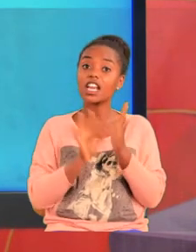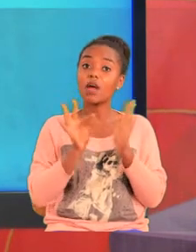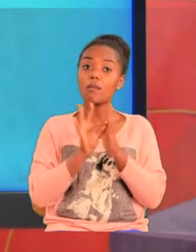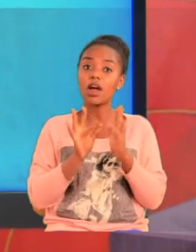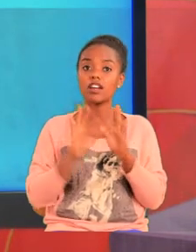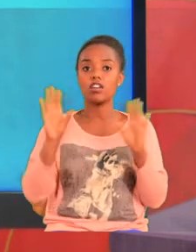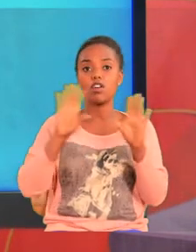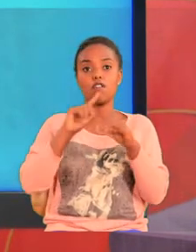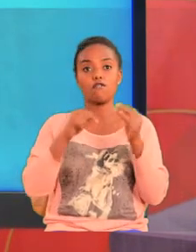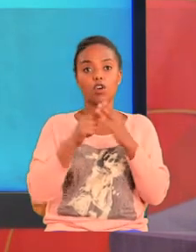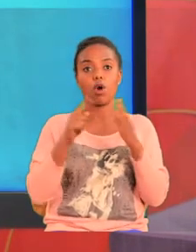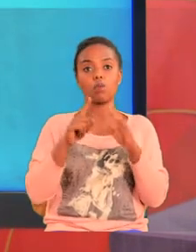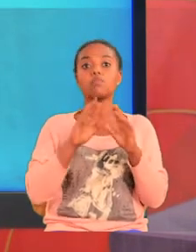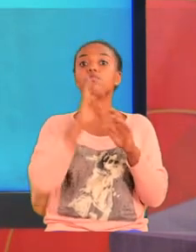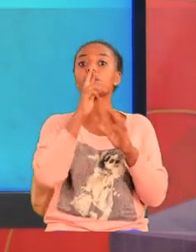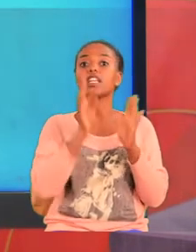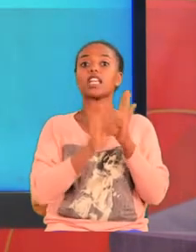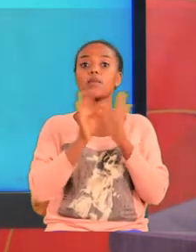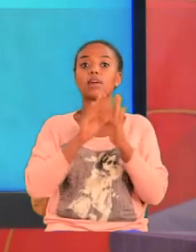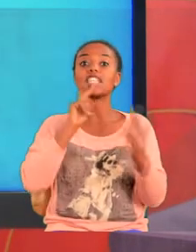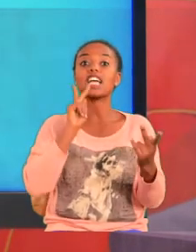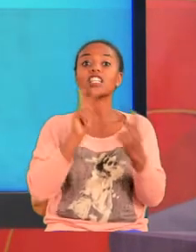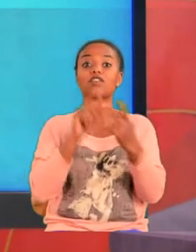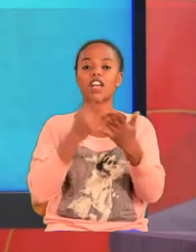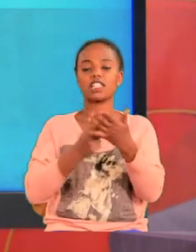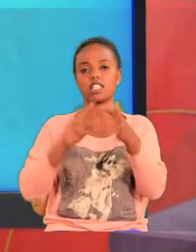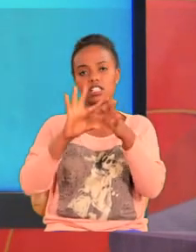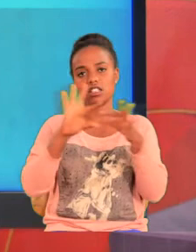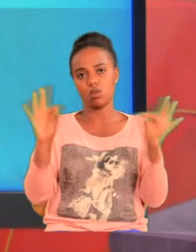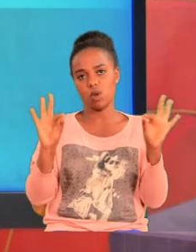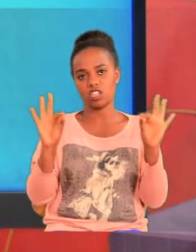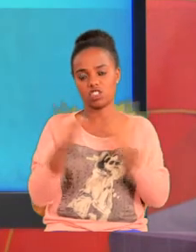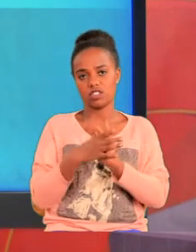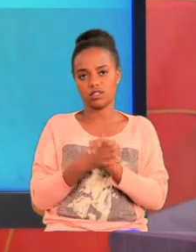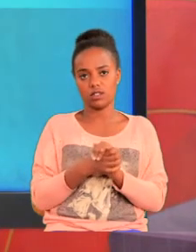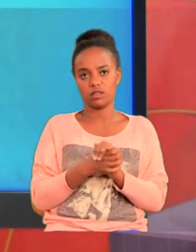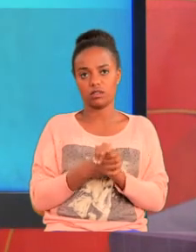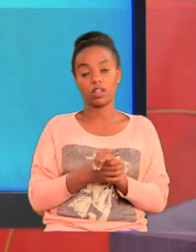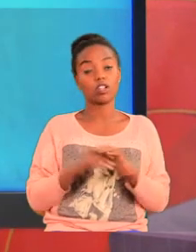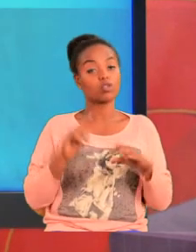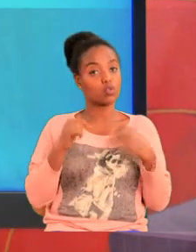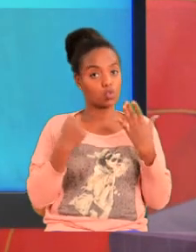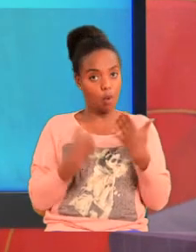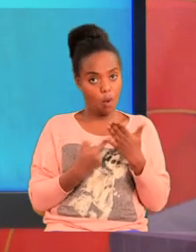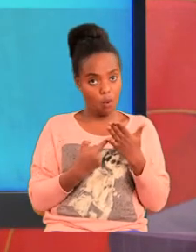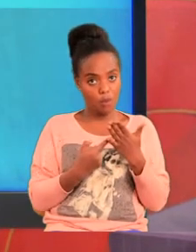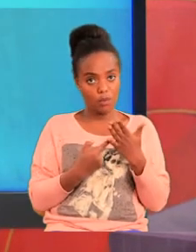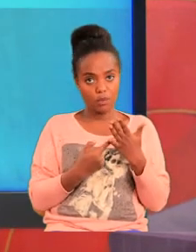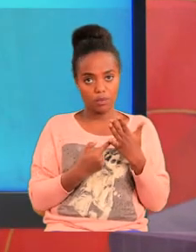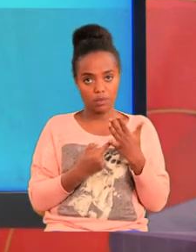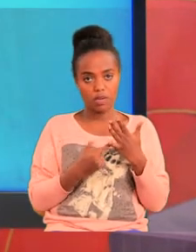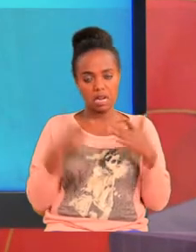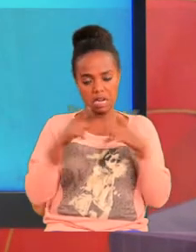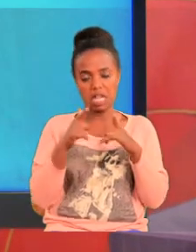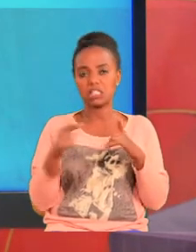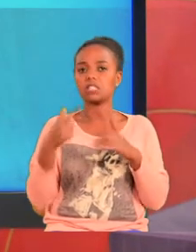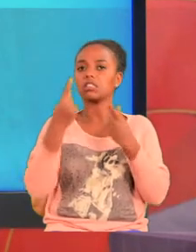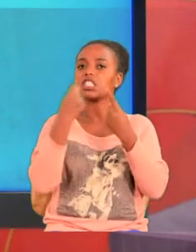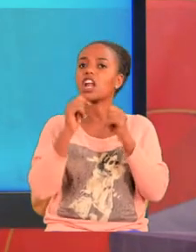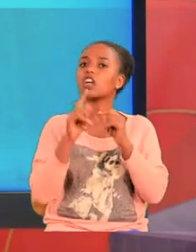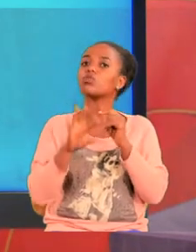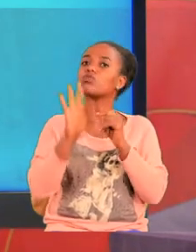of real number satisfying this equation. So, let's try to